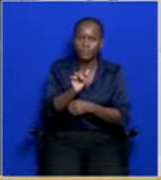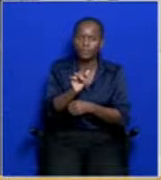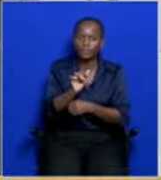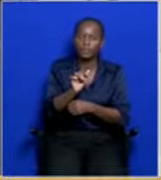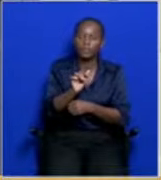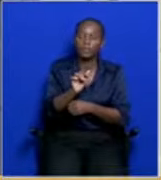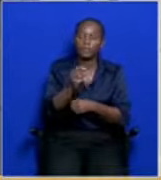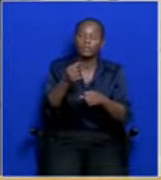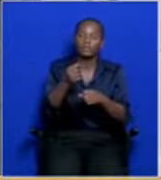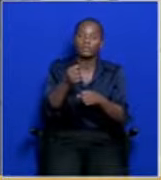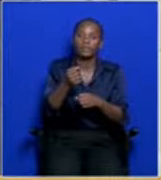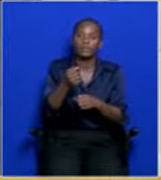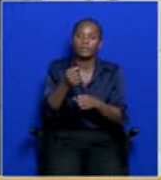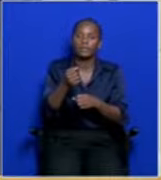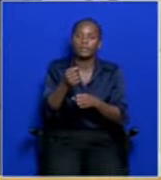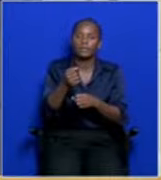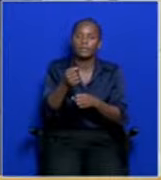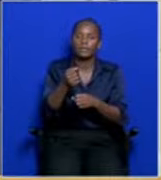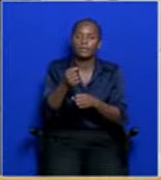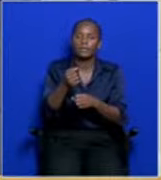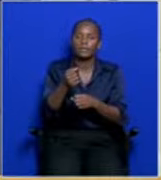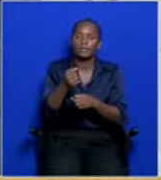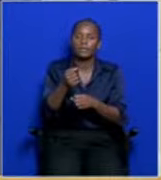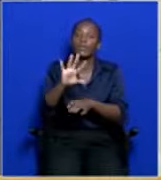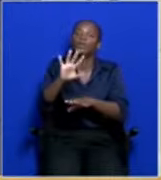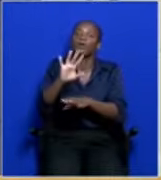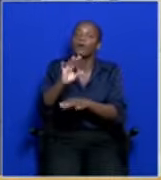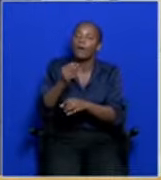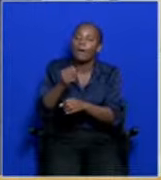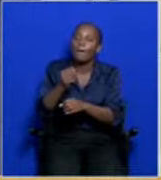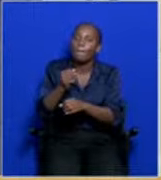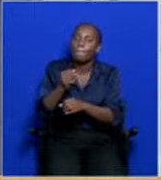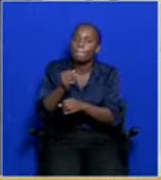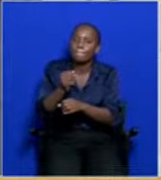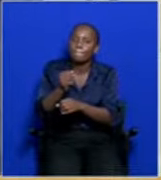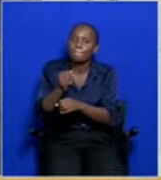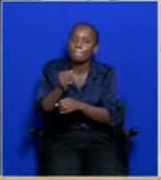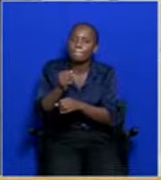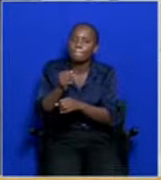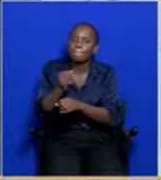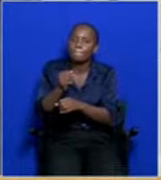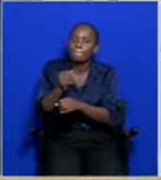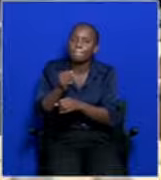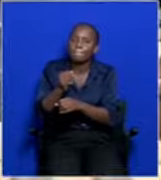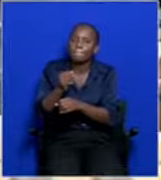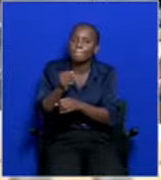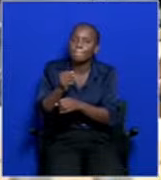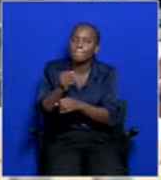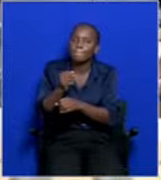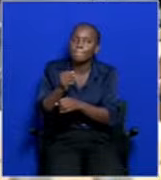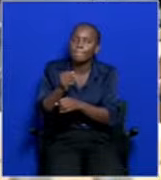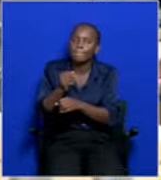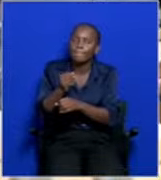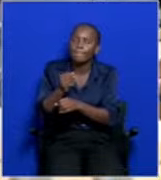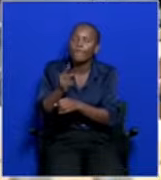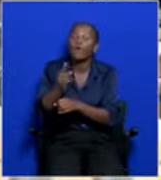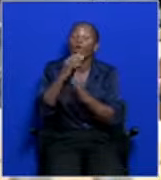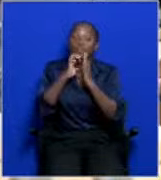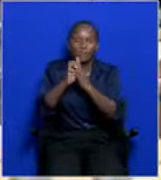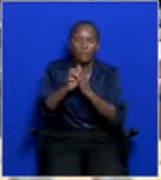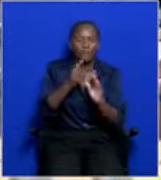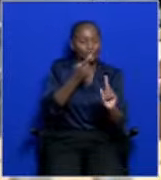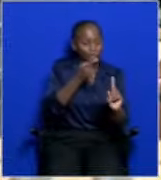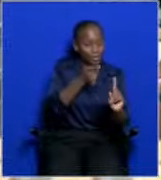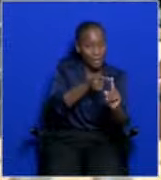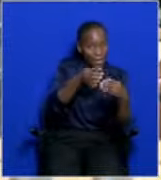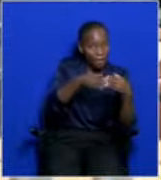follow up the record, because we know that Monday, Tuesday, this member is working day shift.